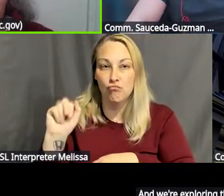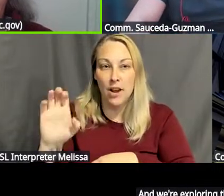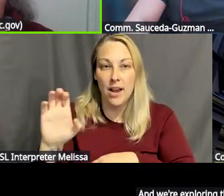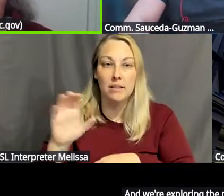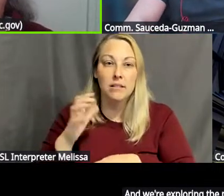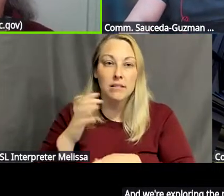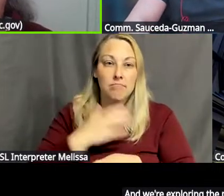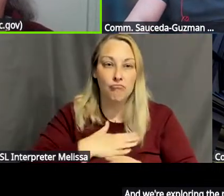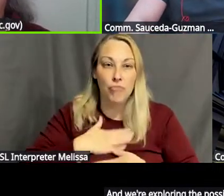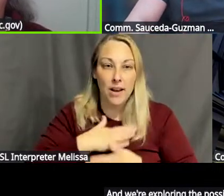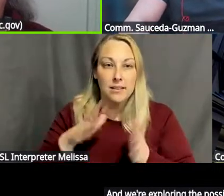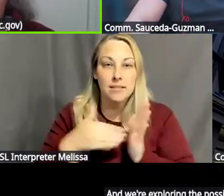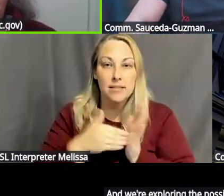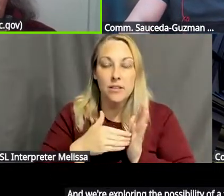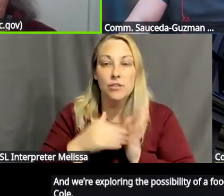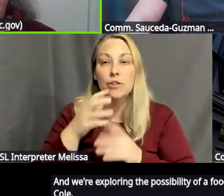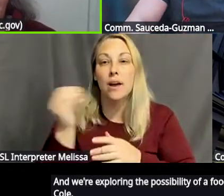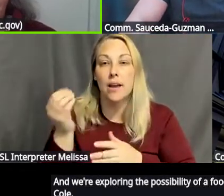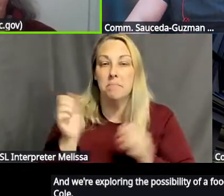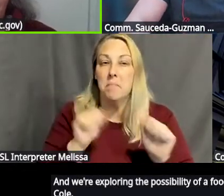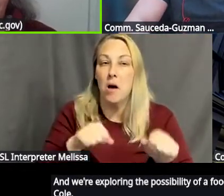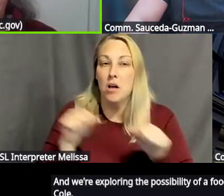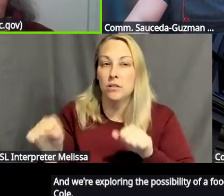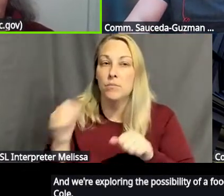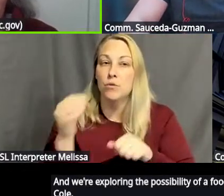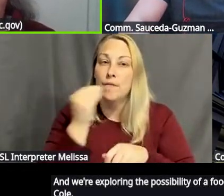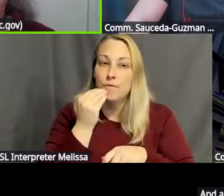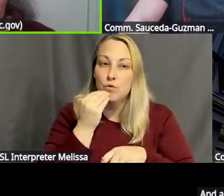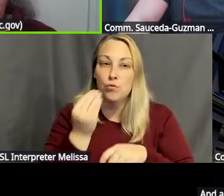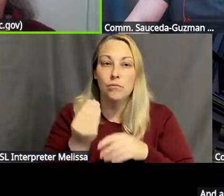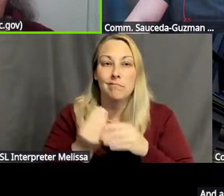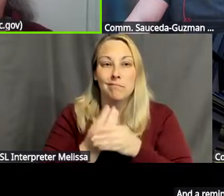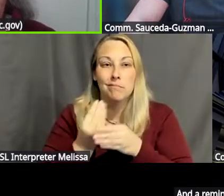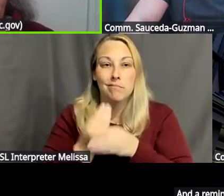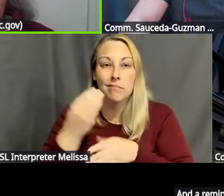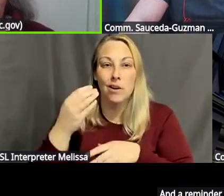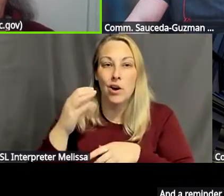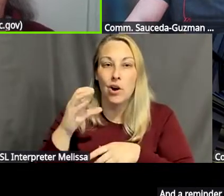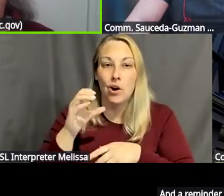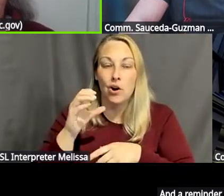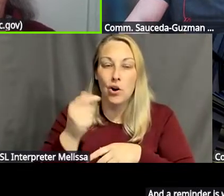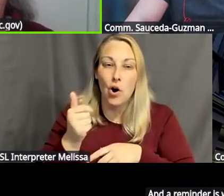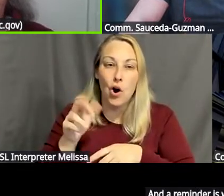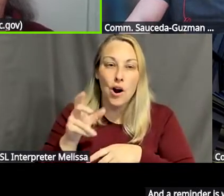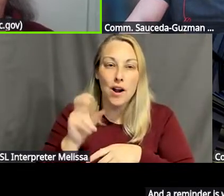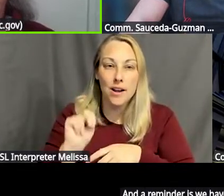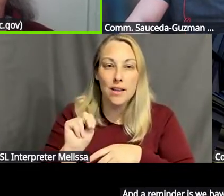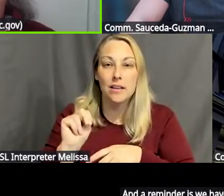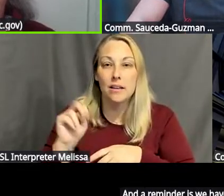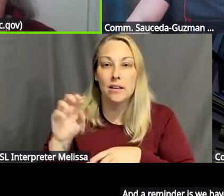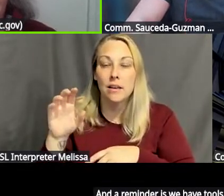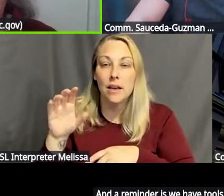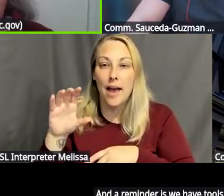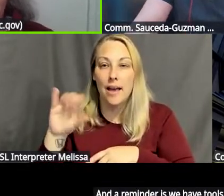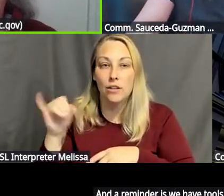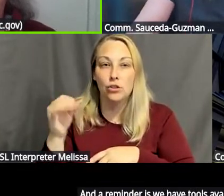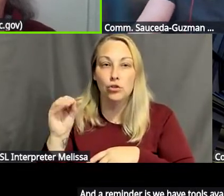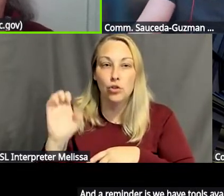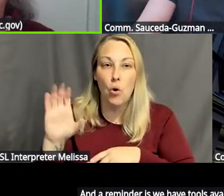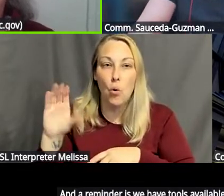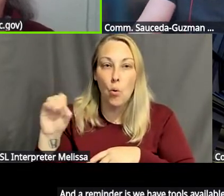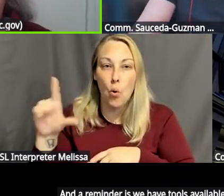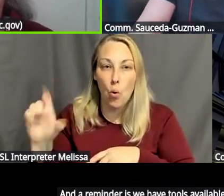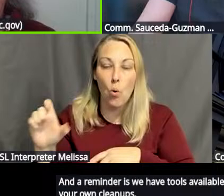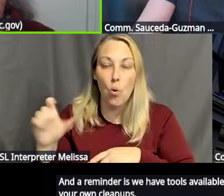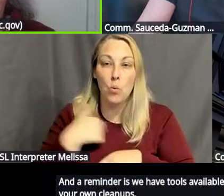community garden at Joe Cole. And a reminder is we have tools available for everybody to borrow to use for your own